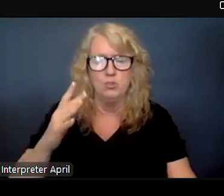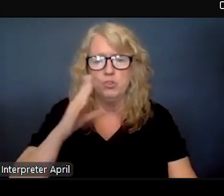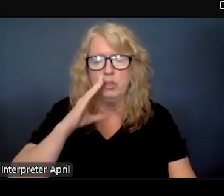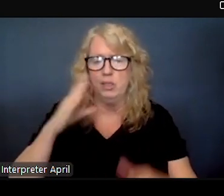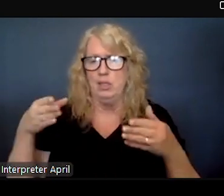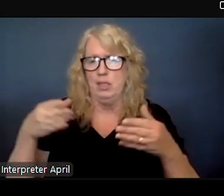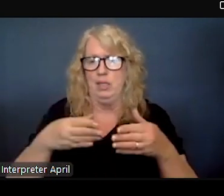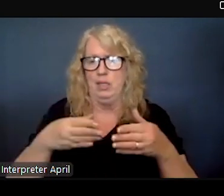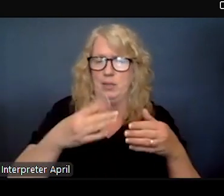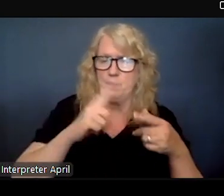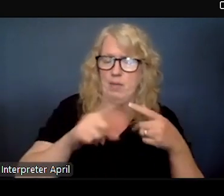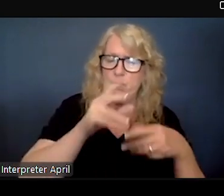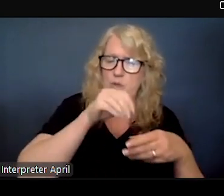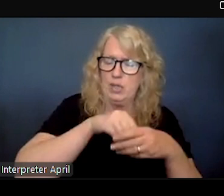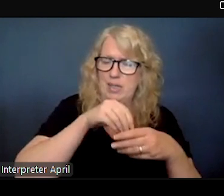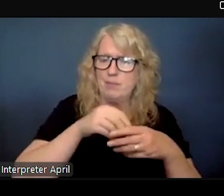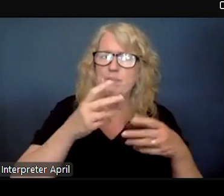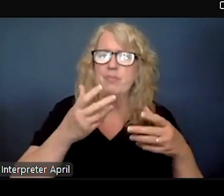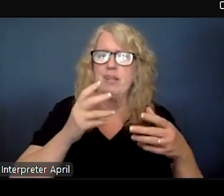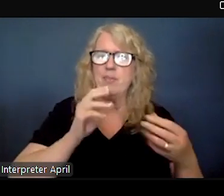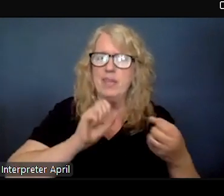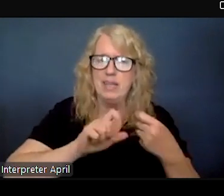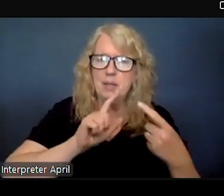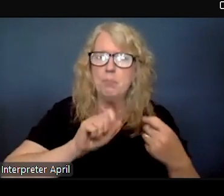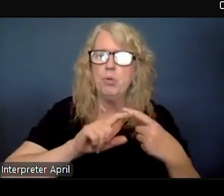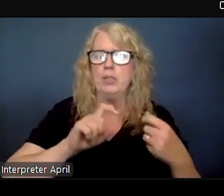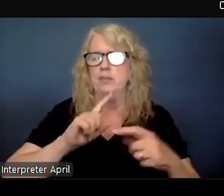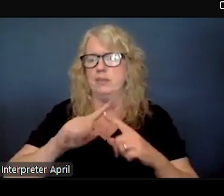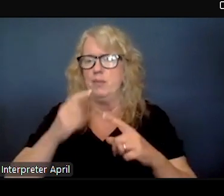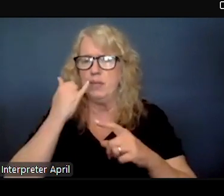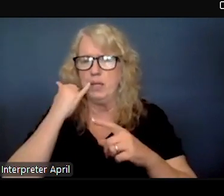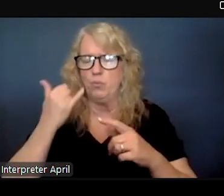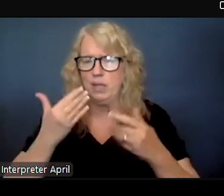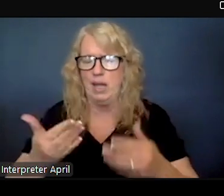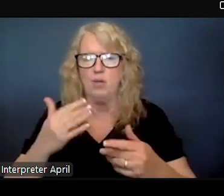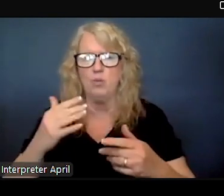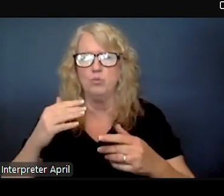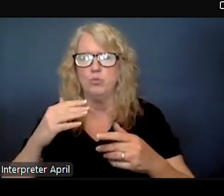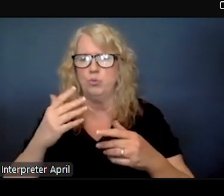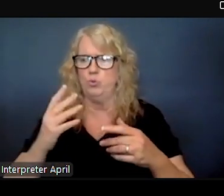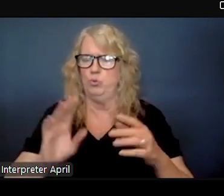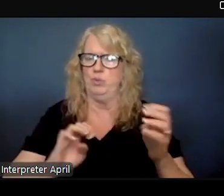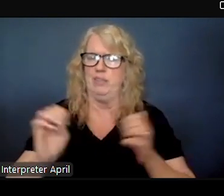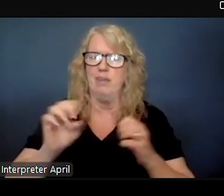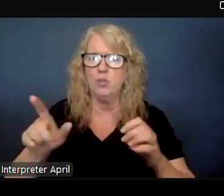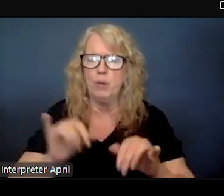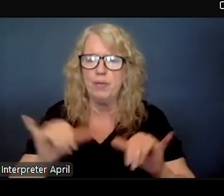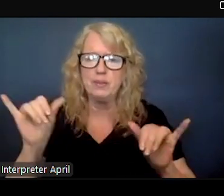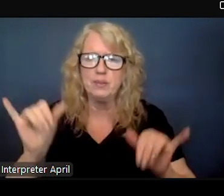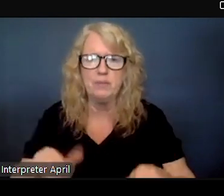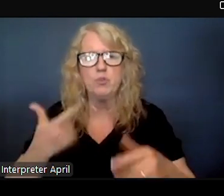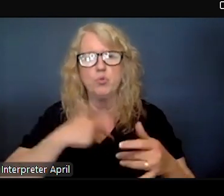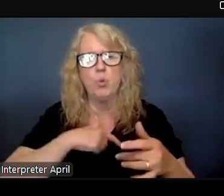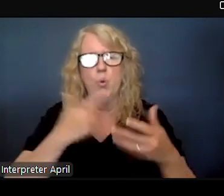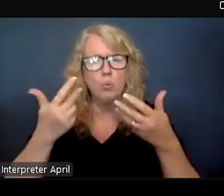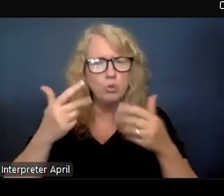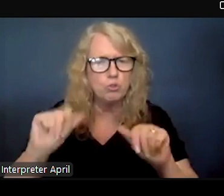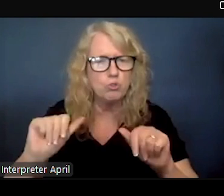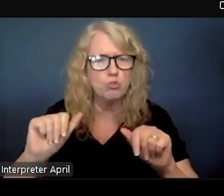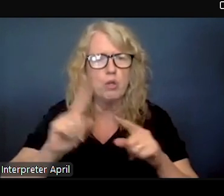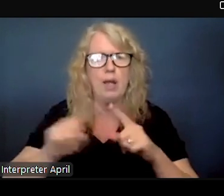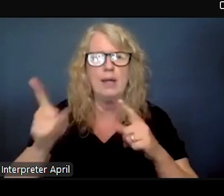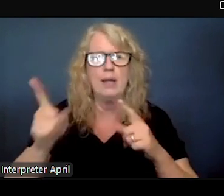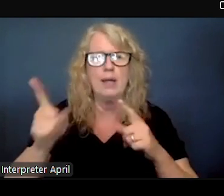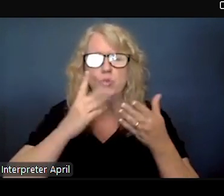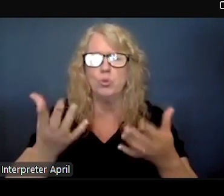rule-based inputs that folks are using through prompts to try to often evaluate these systems. So in large part, we are trying to deliver